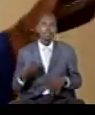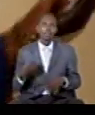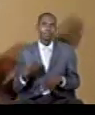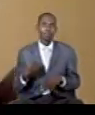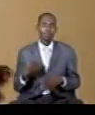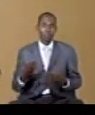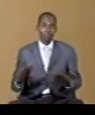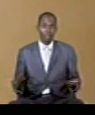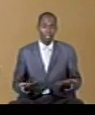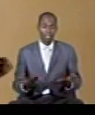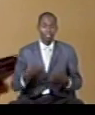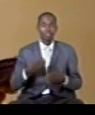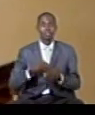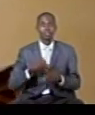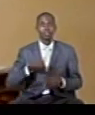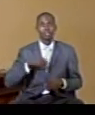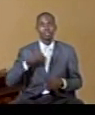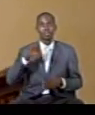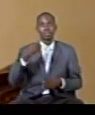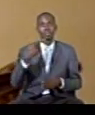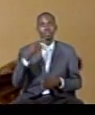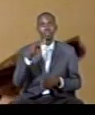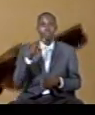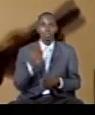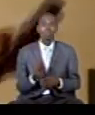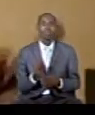in Lagos here,